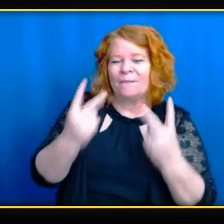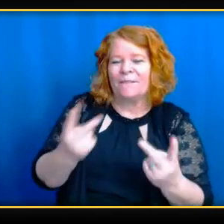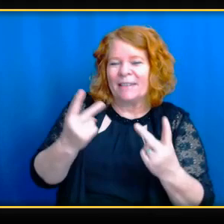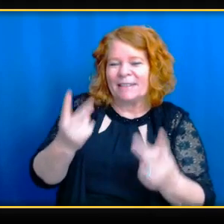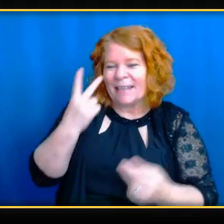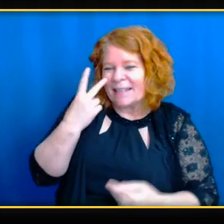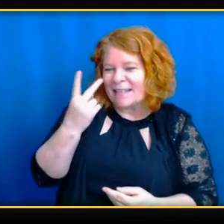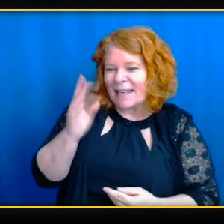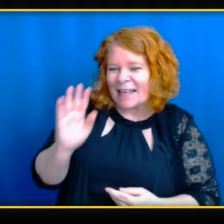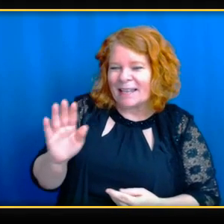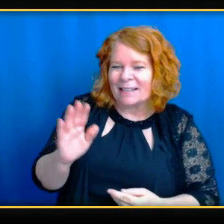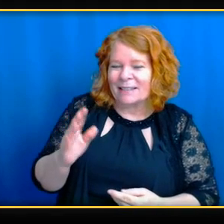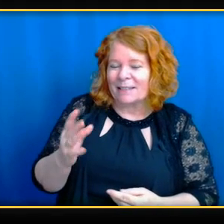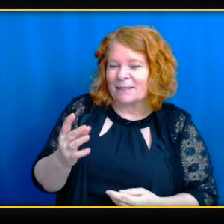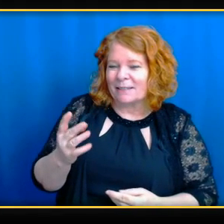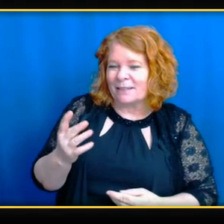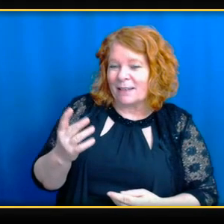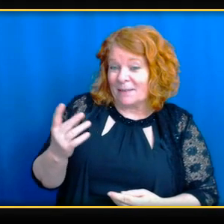this